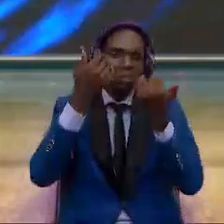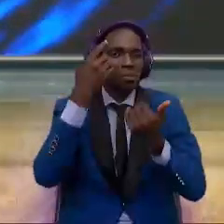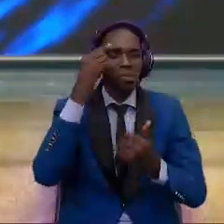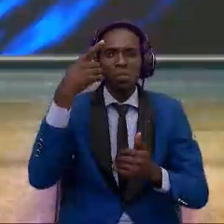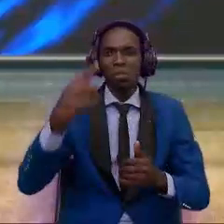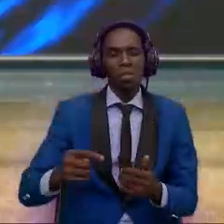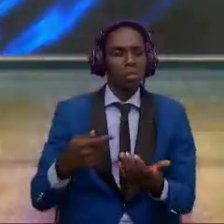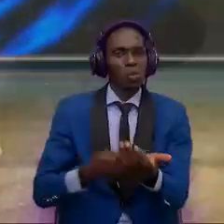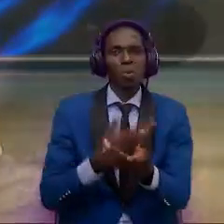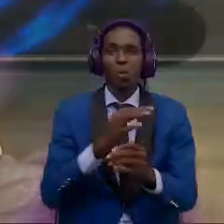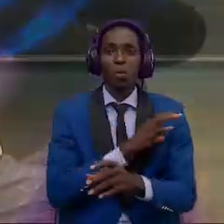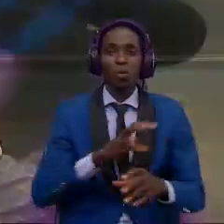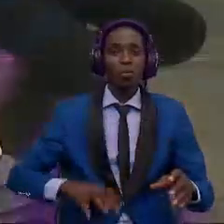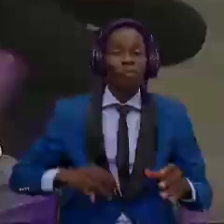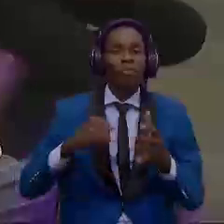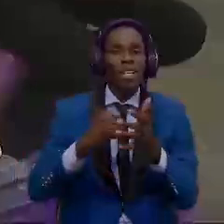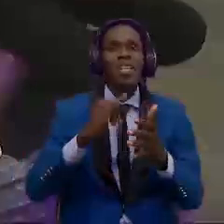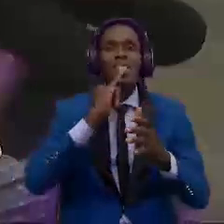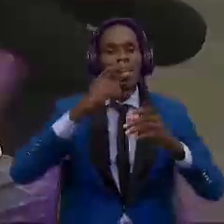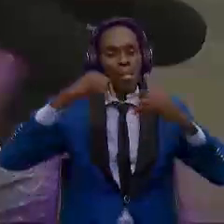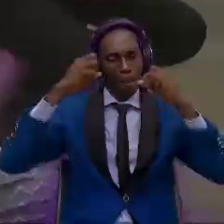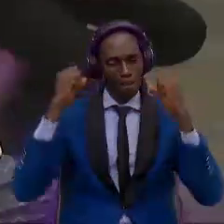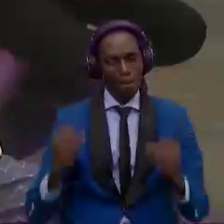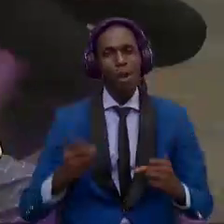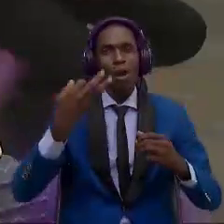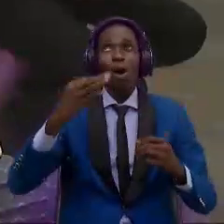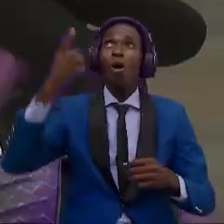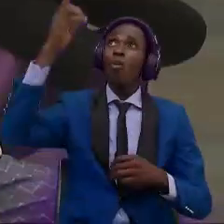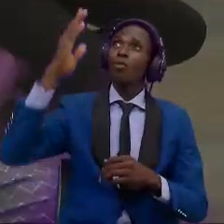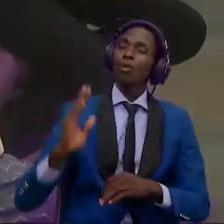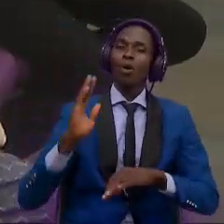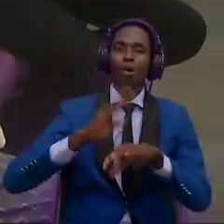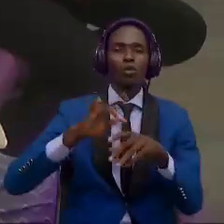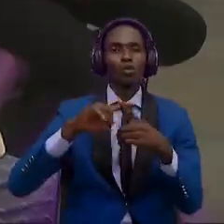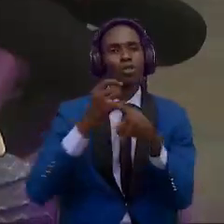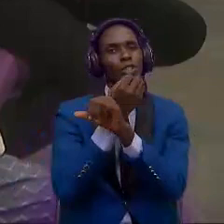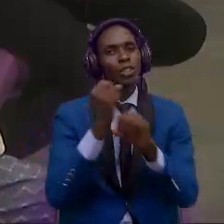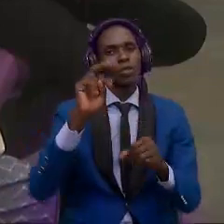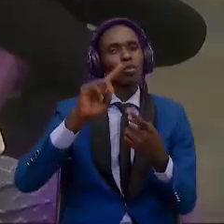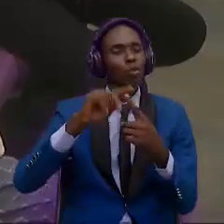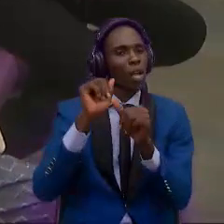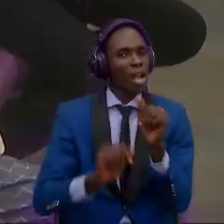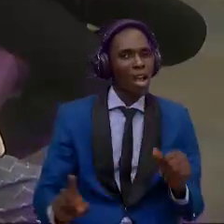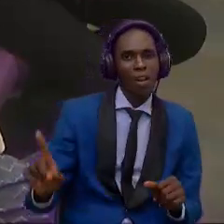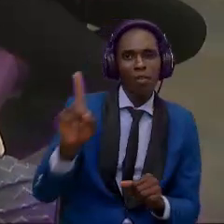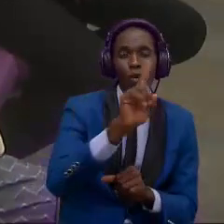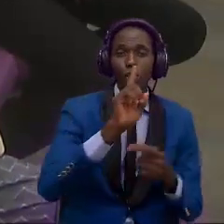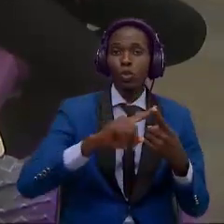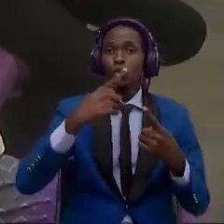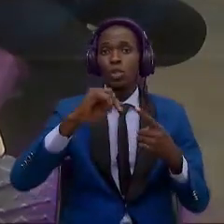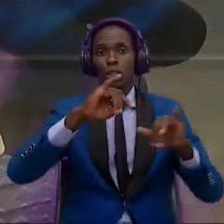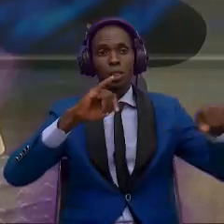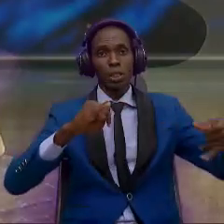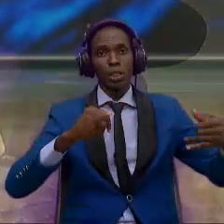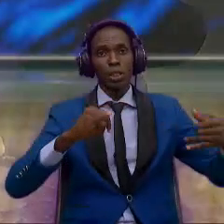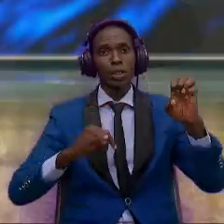it is the power of God unto salvation to everyone that believeth, to the Jew